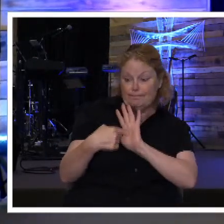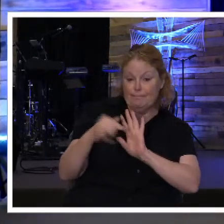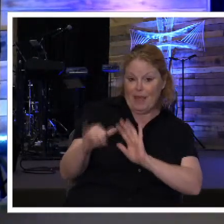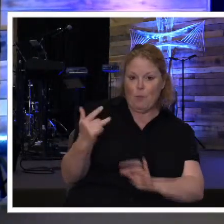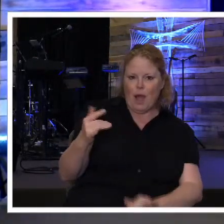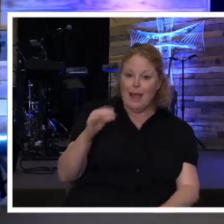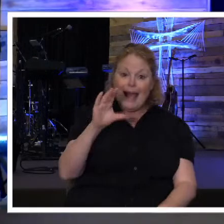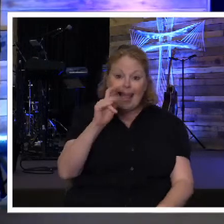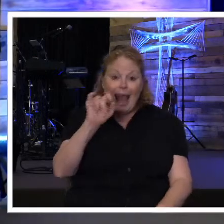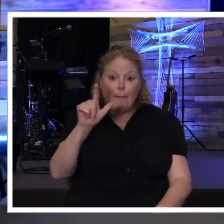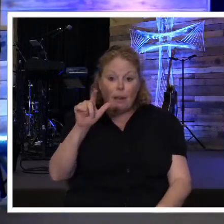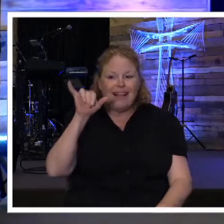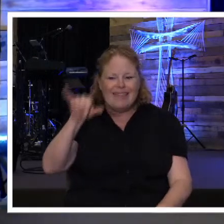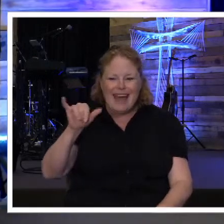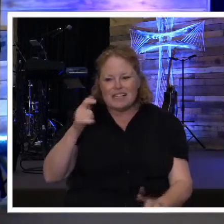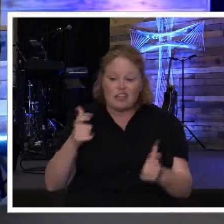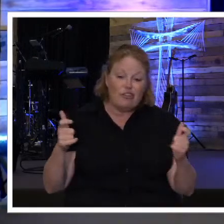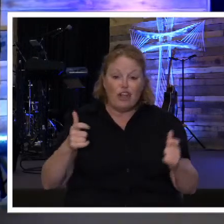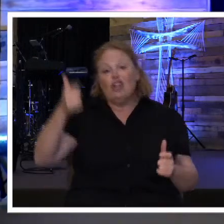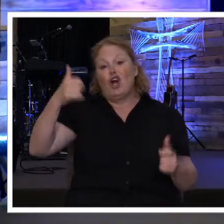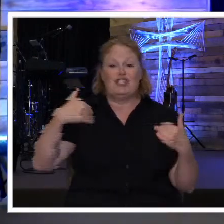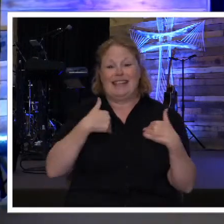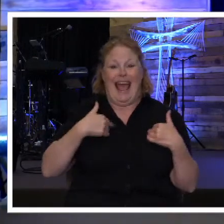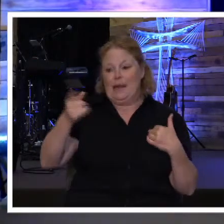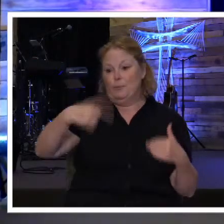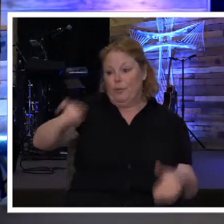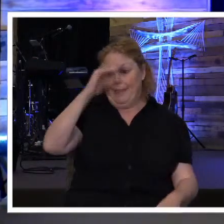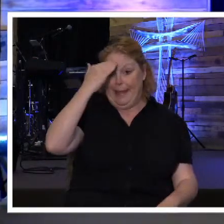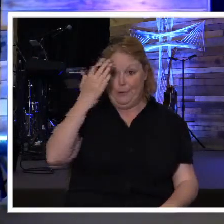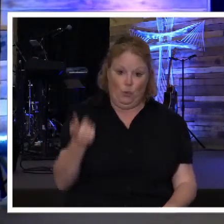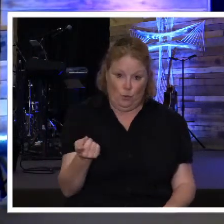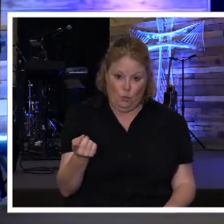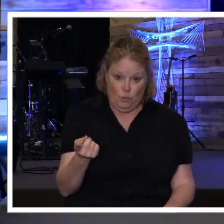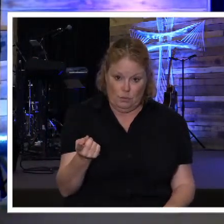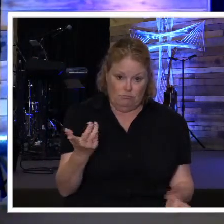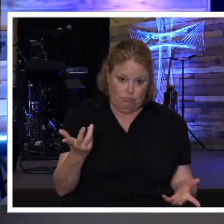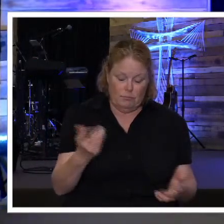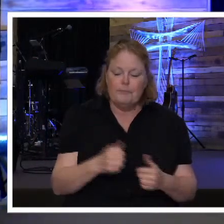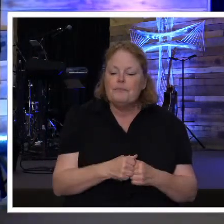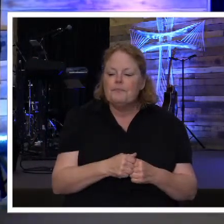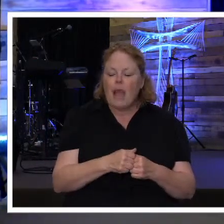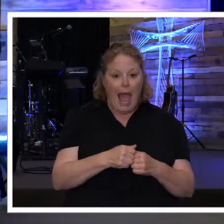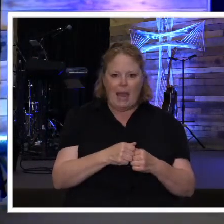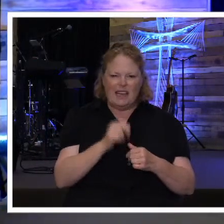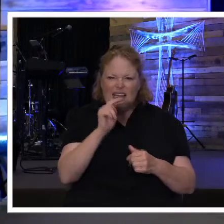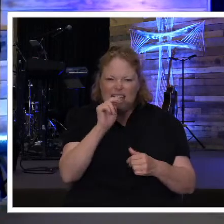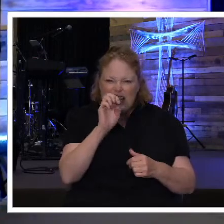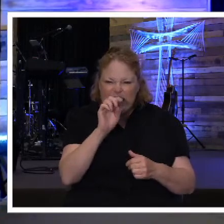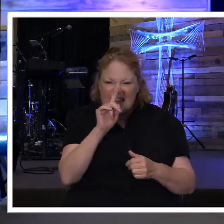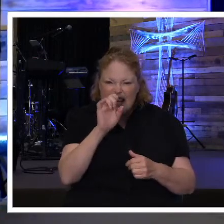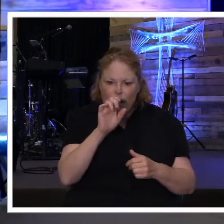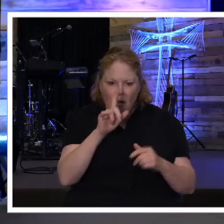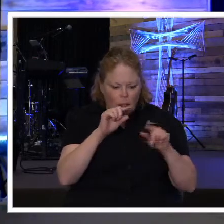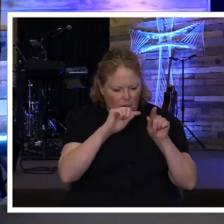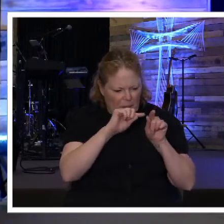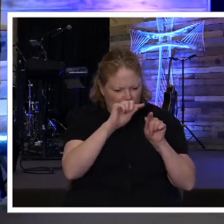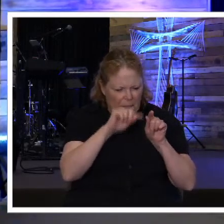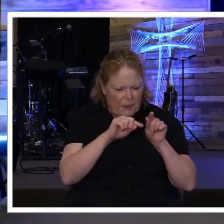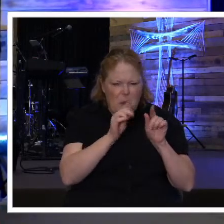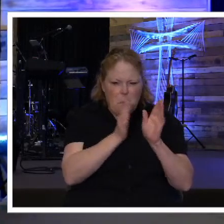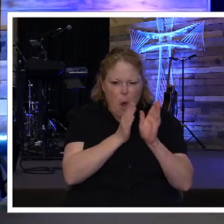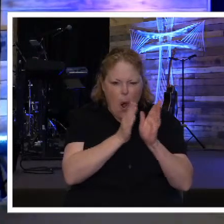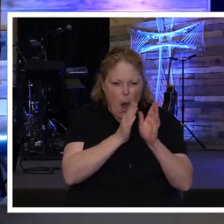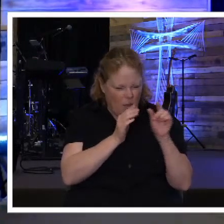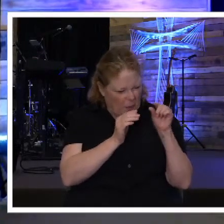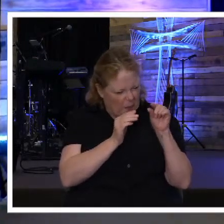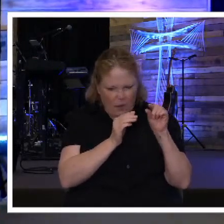camel would have been the largest land animal that those that were in that area would have been familiar with. And a needle, the eye of the needle, would have been something that would have been so small